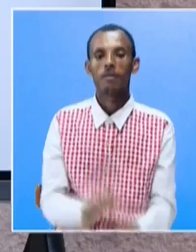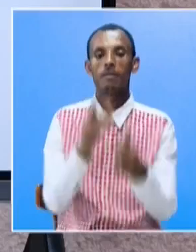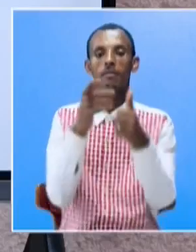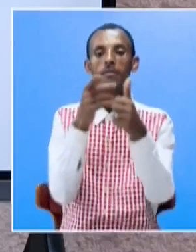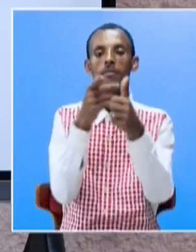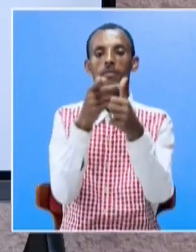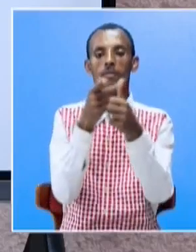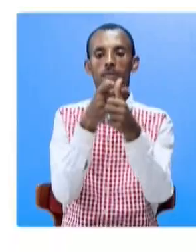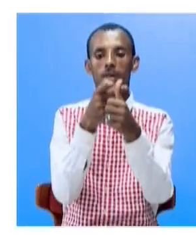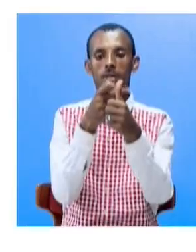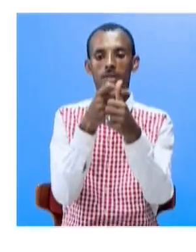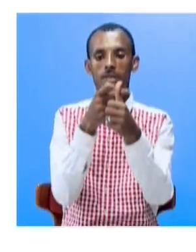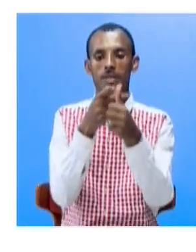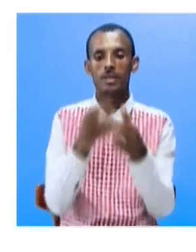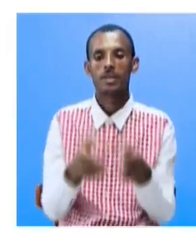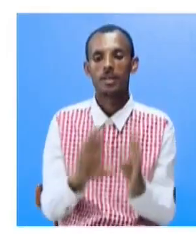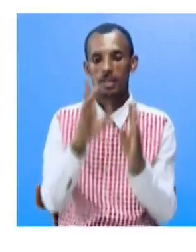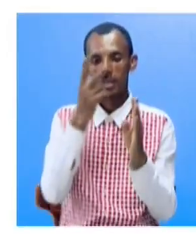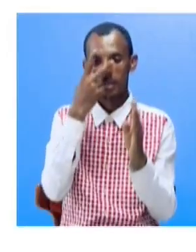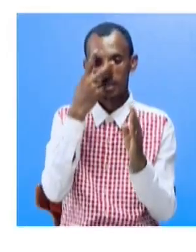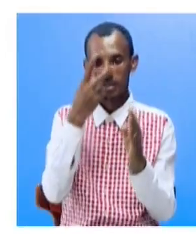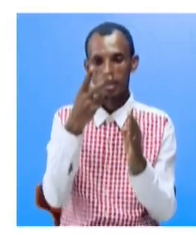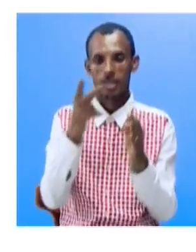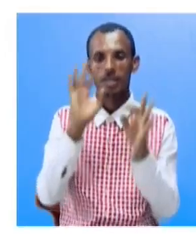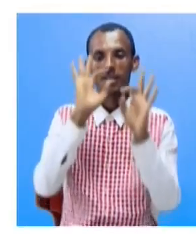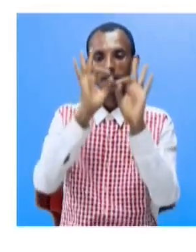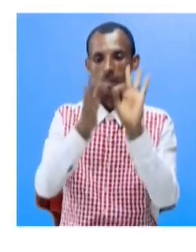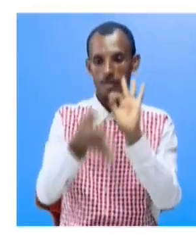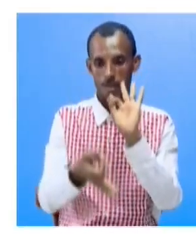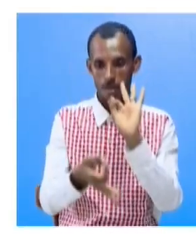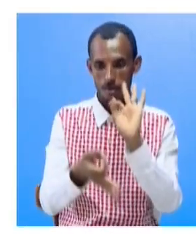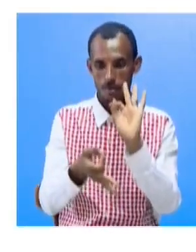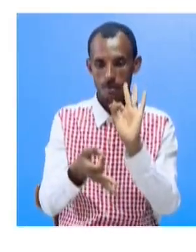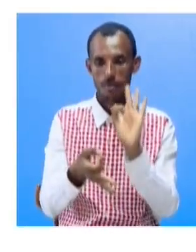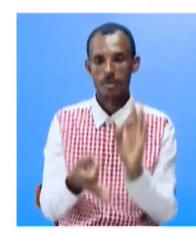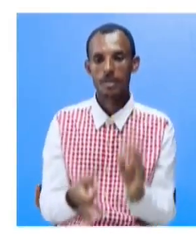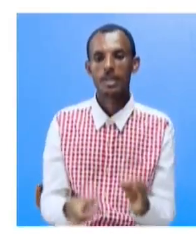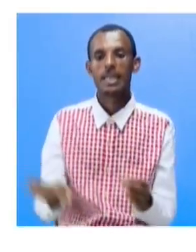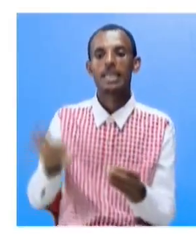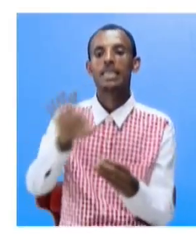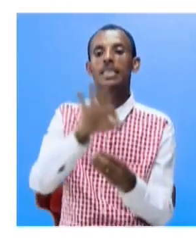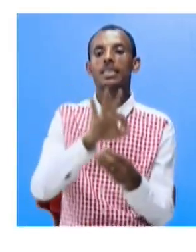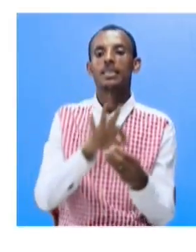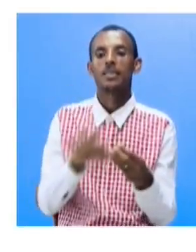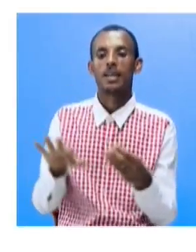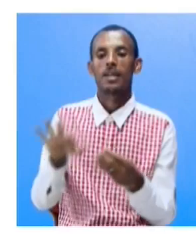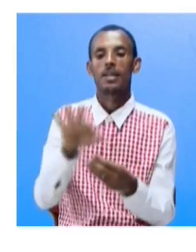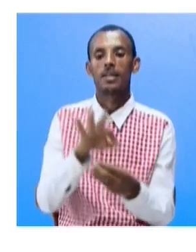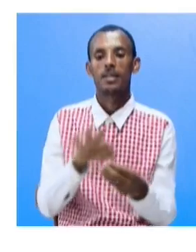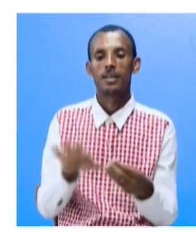First, let's see the definition of a circle. Circle.